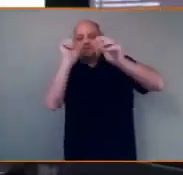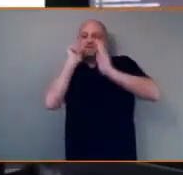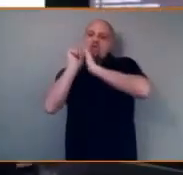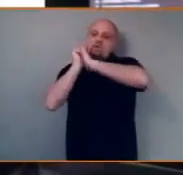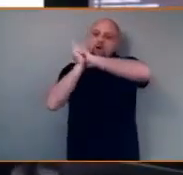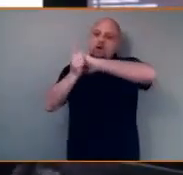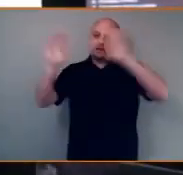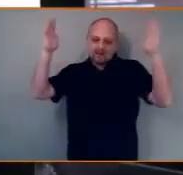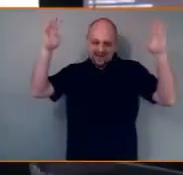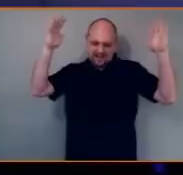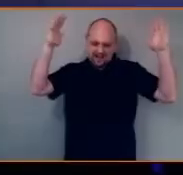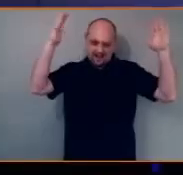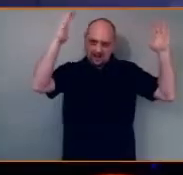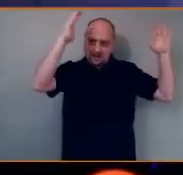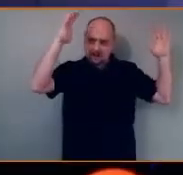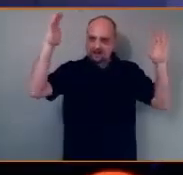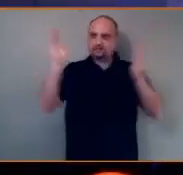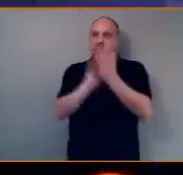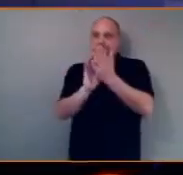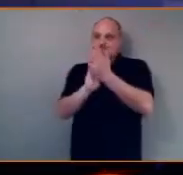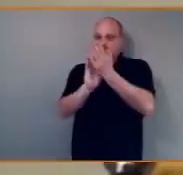life.